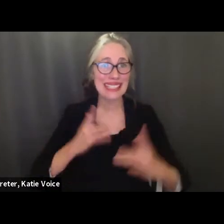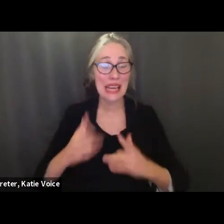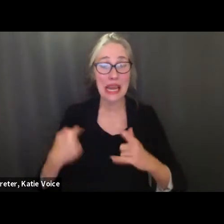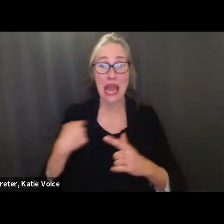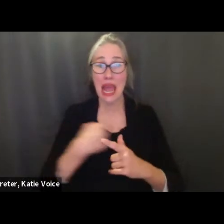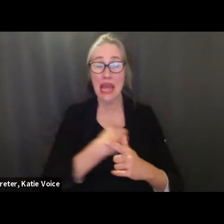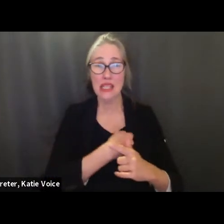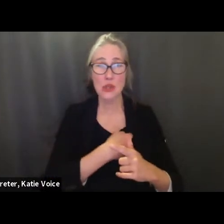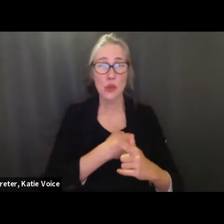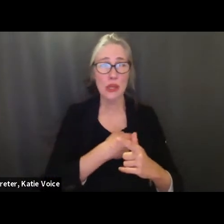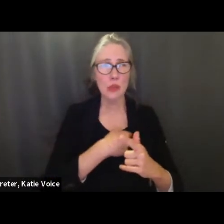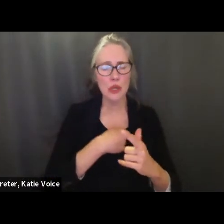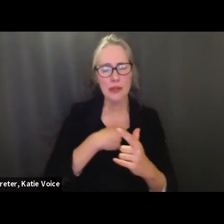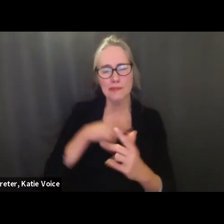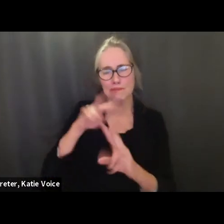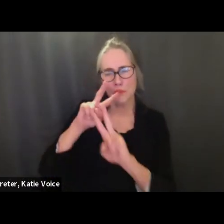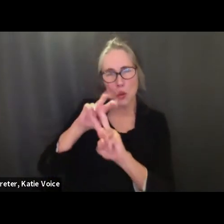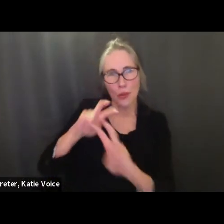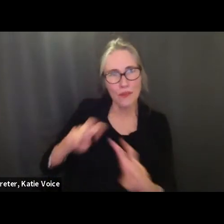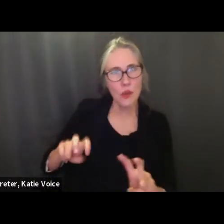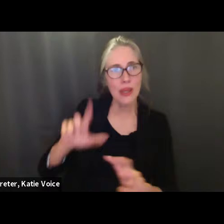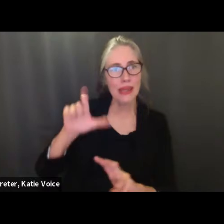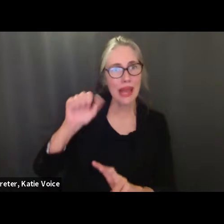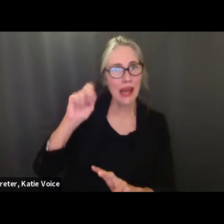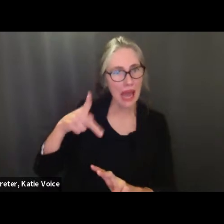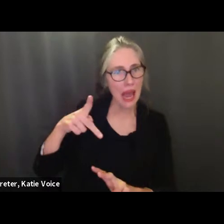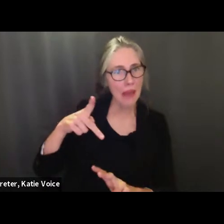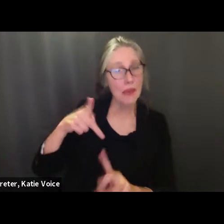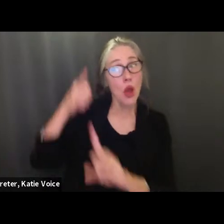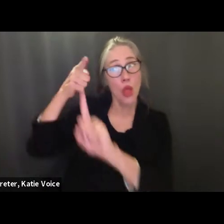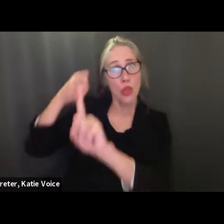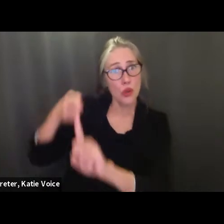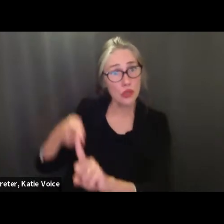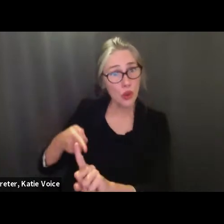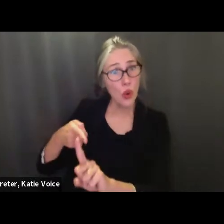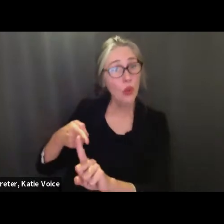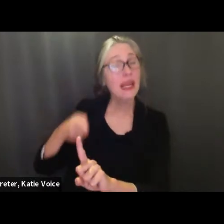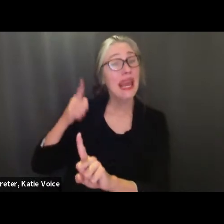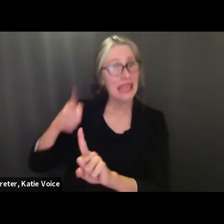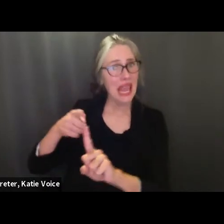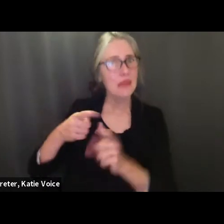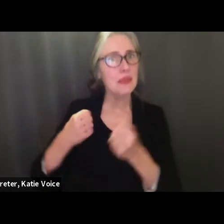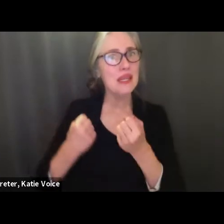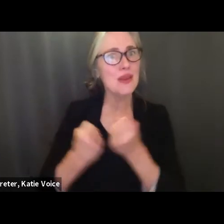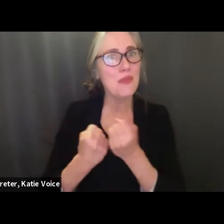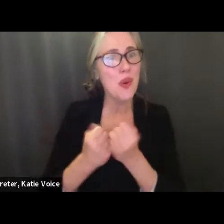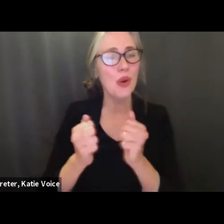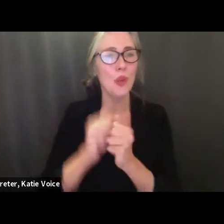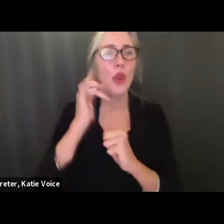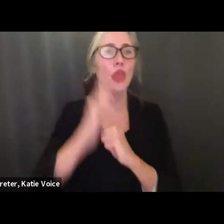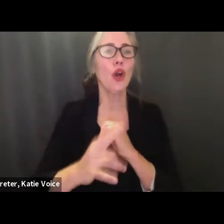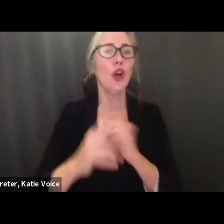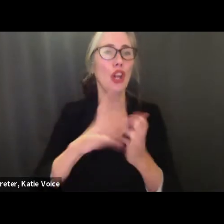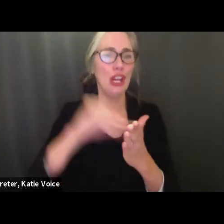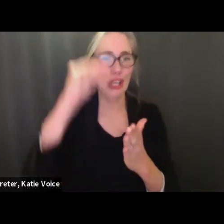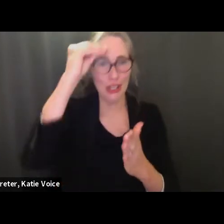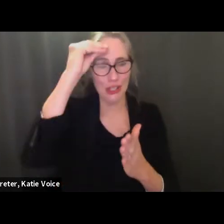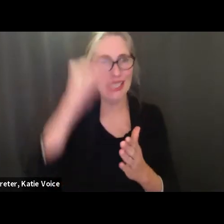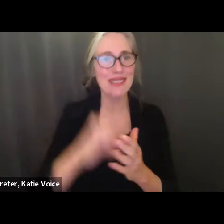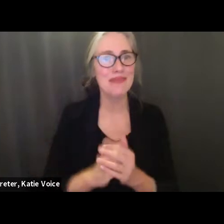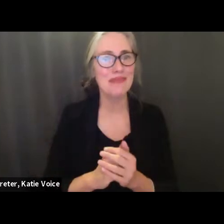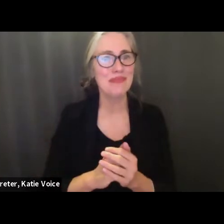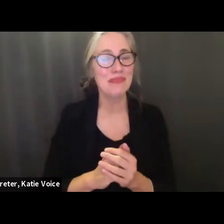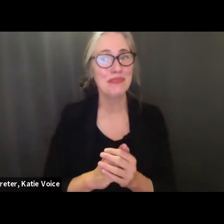over this LCAP, all of those goals really can be merged with early learning. And so we're not, we certainly can reduce